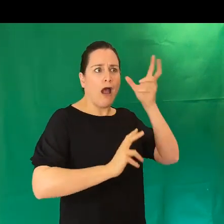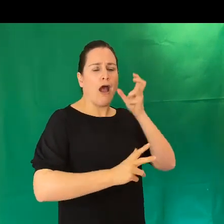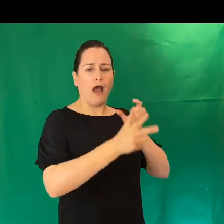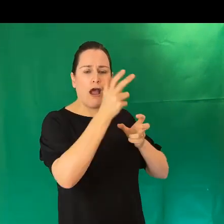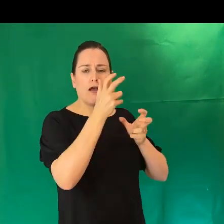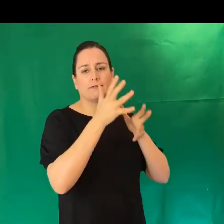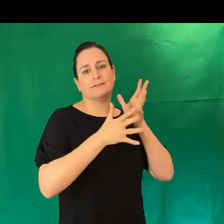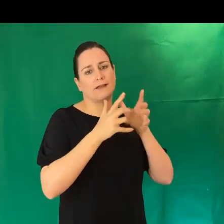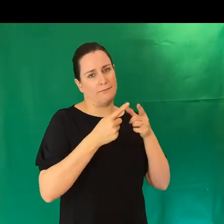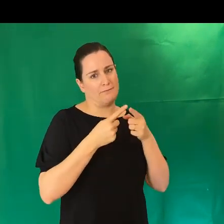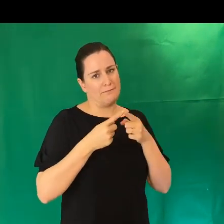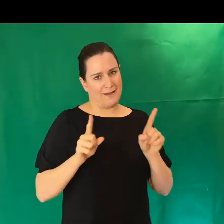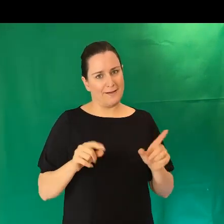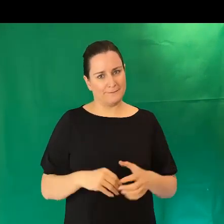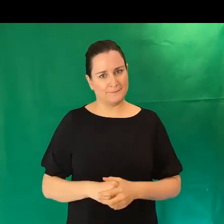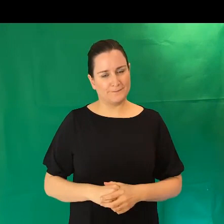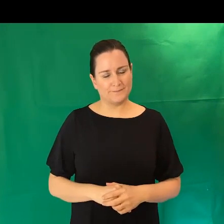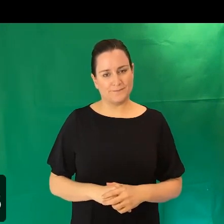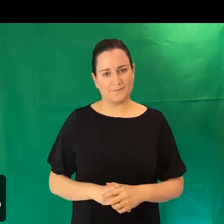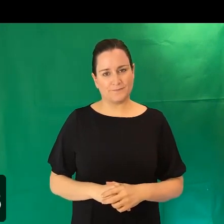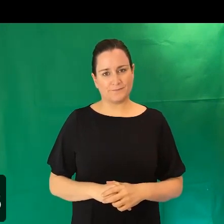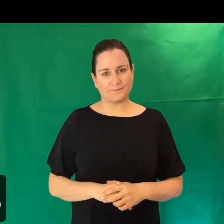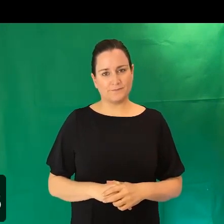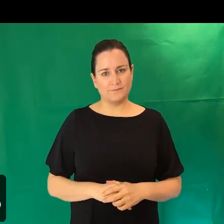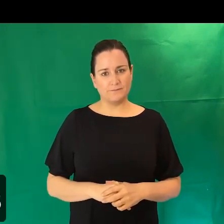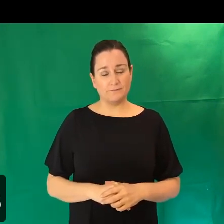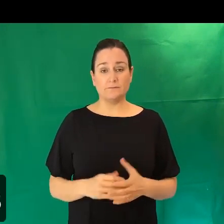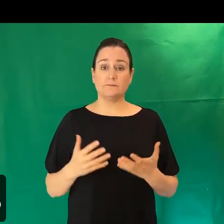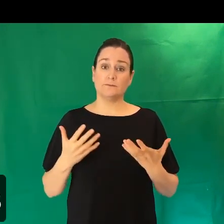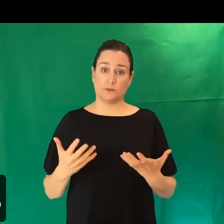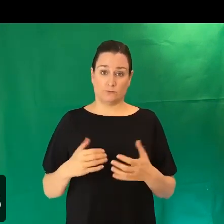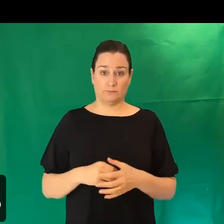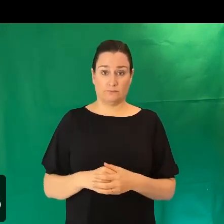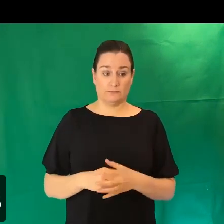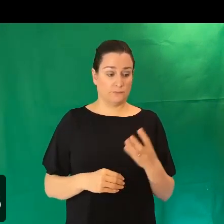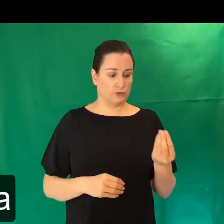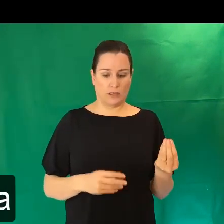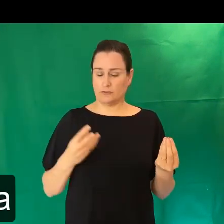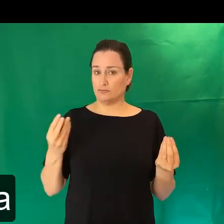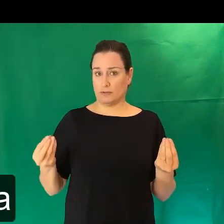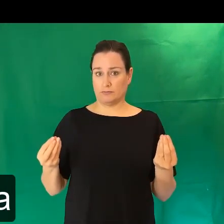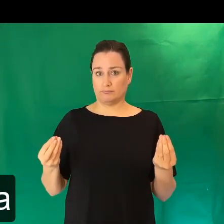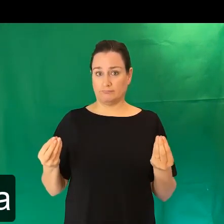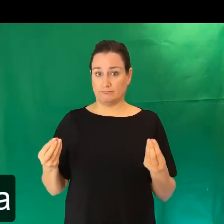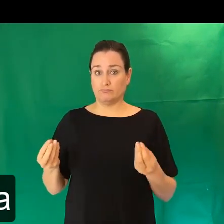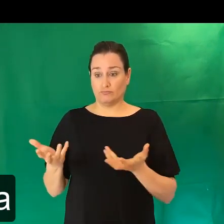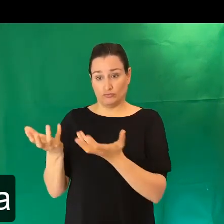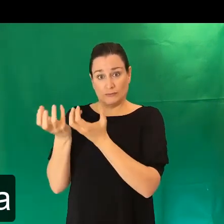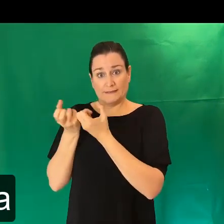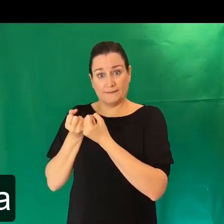But just taking that special case then of children having enough input, what is different?